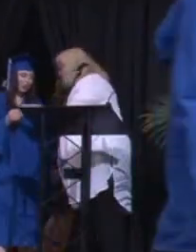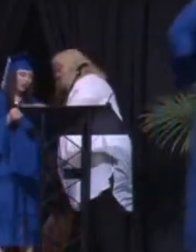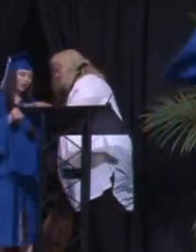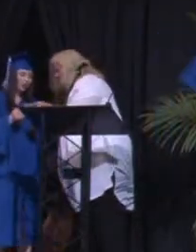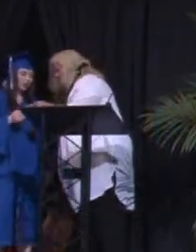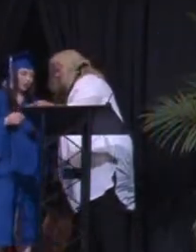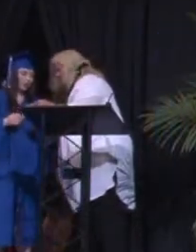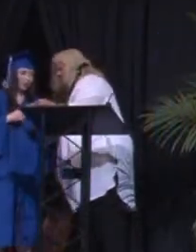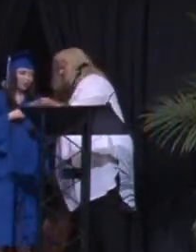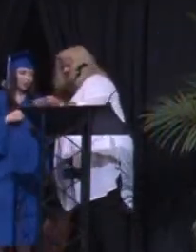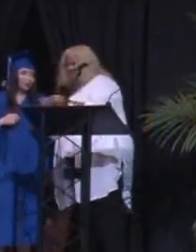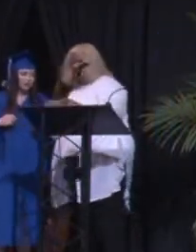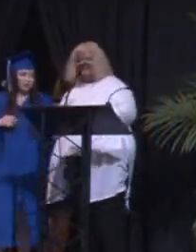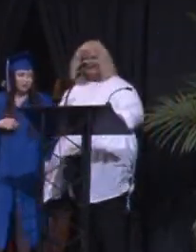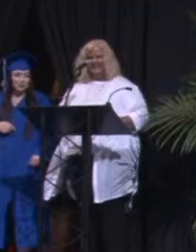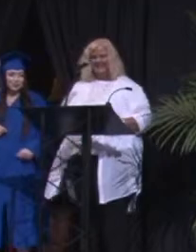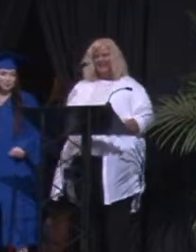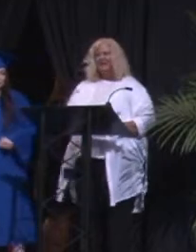Shanna Haley.